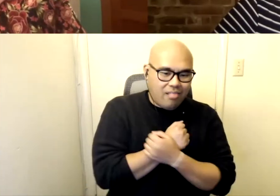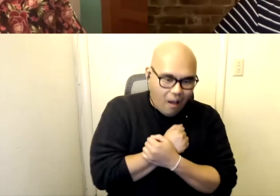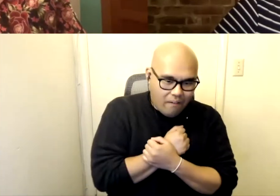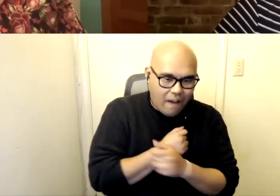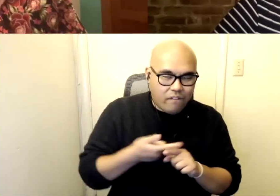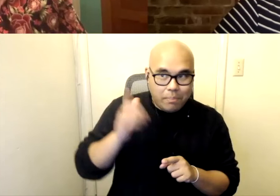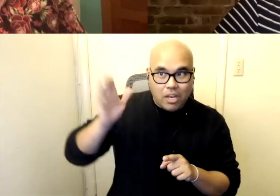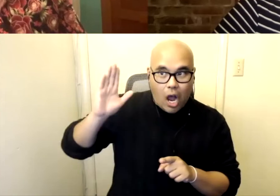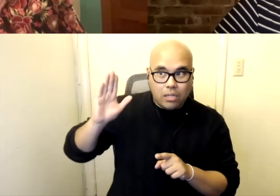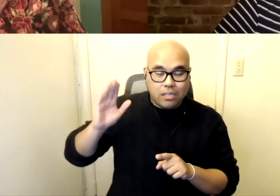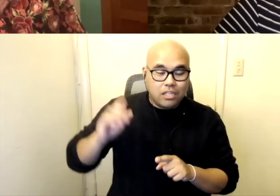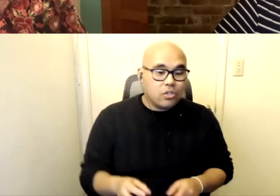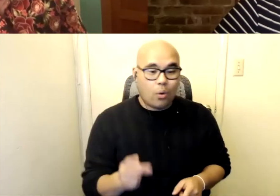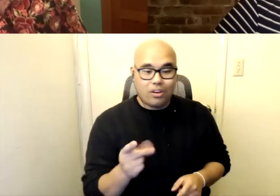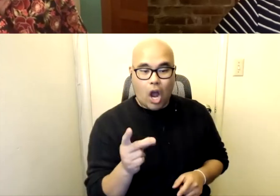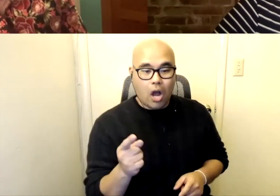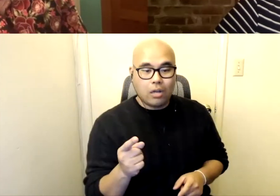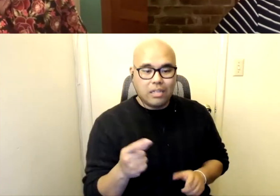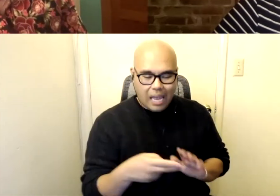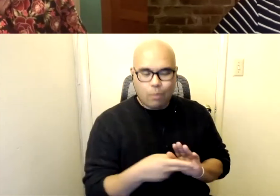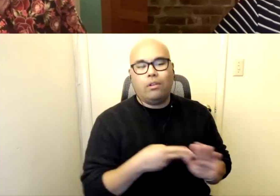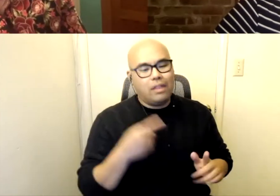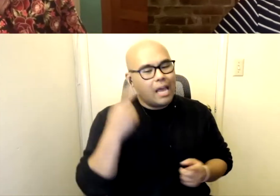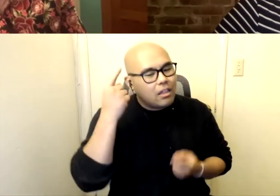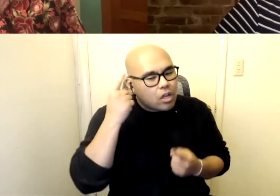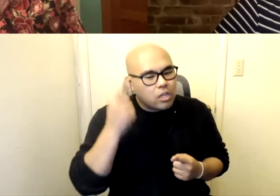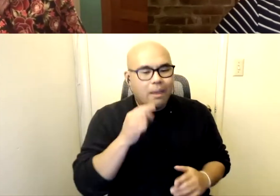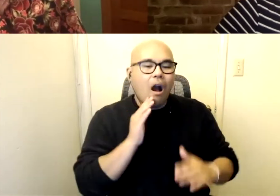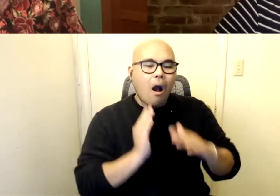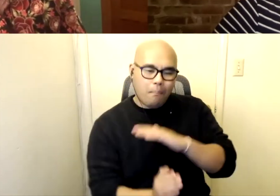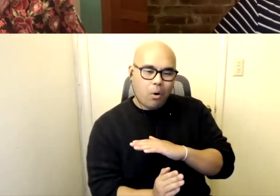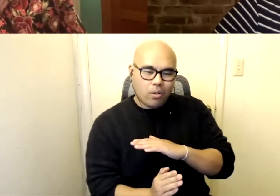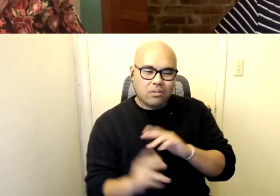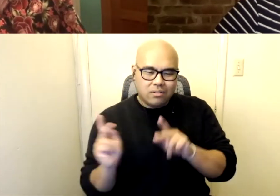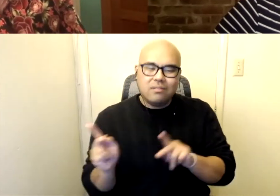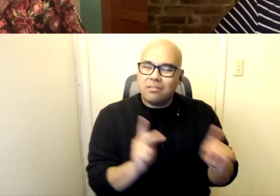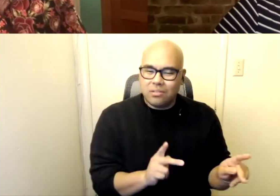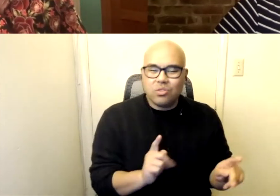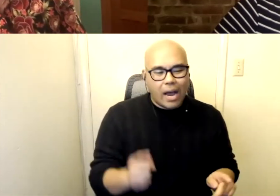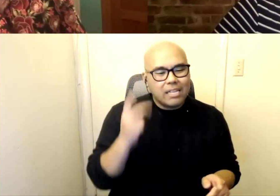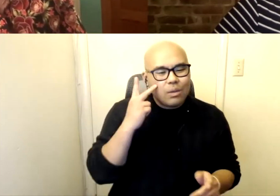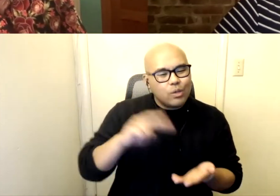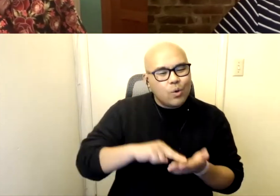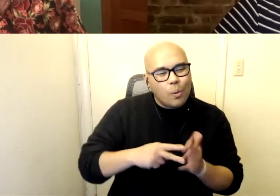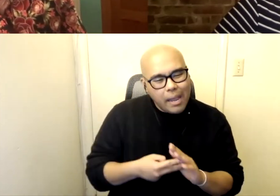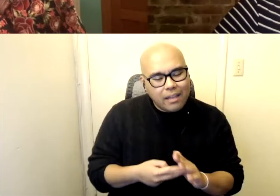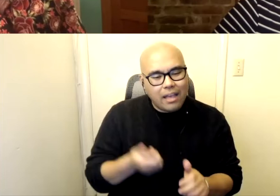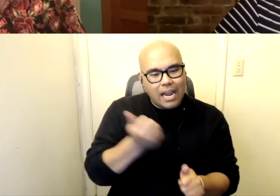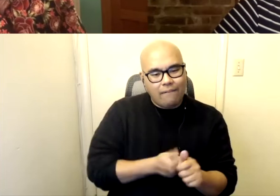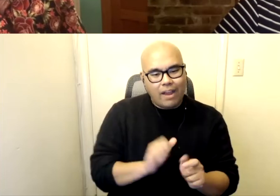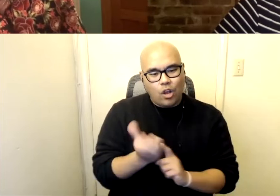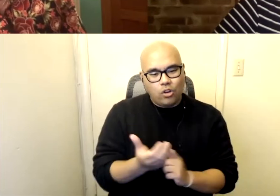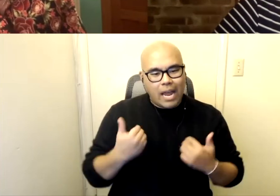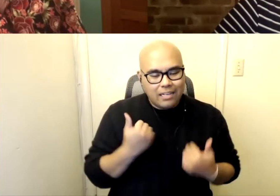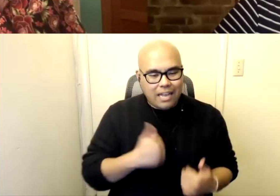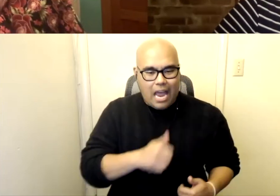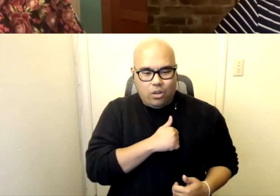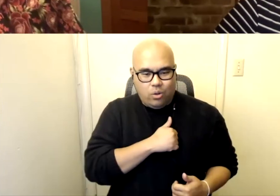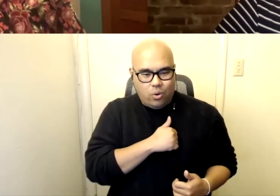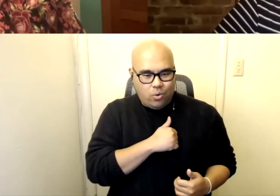And dogs were considered humble. So in that way, I do see what you mean when you're saying that every culture has a different